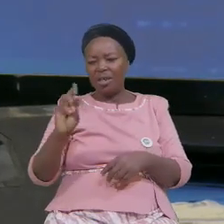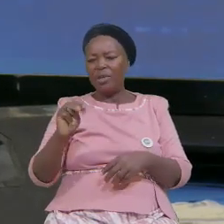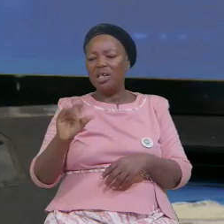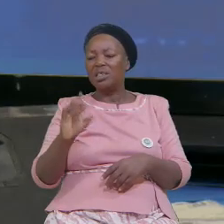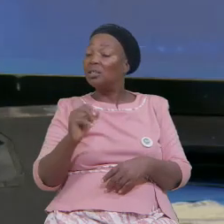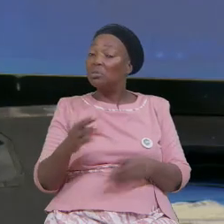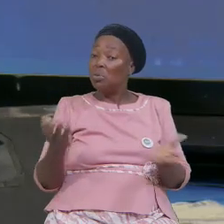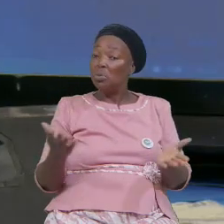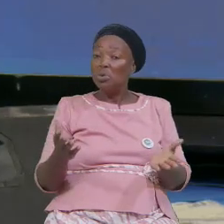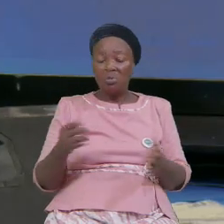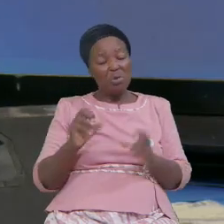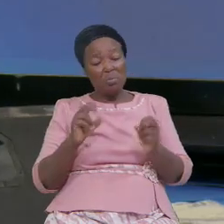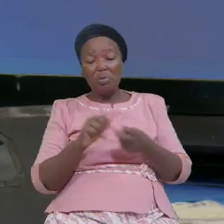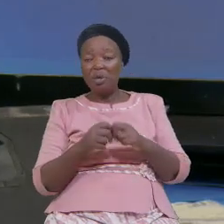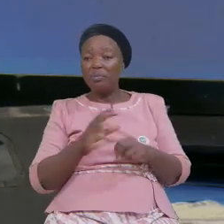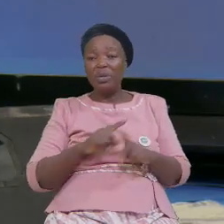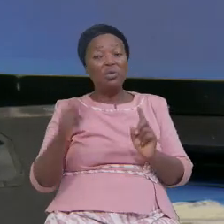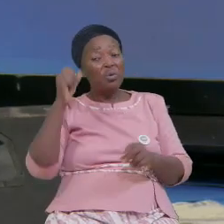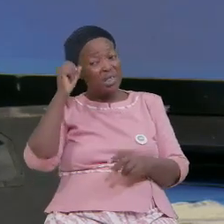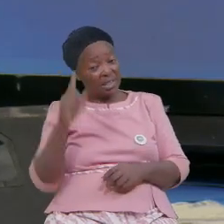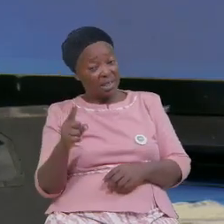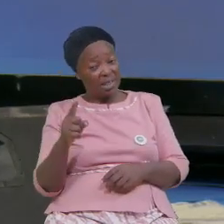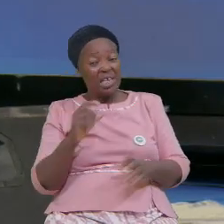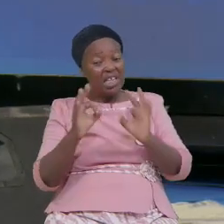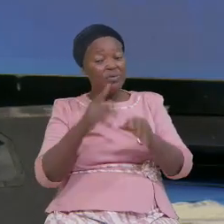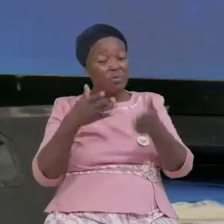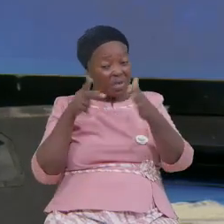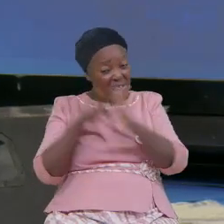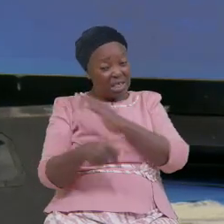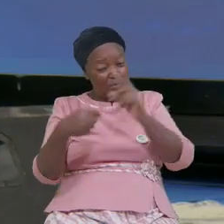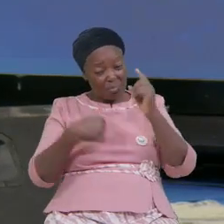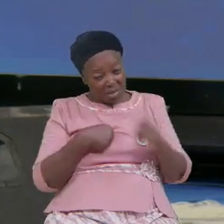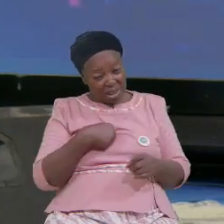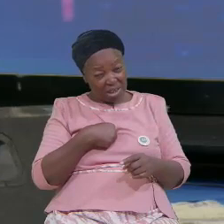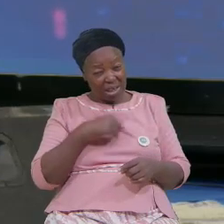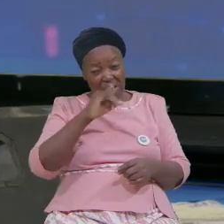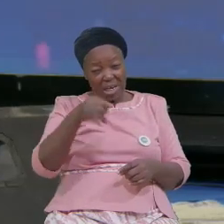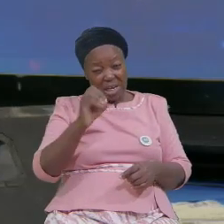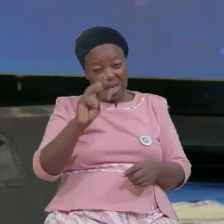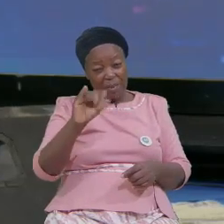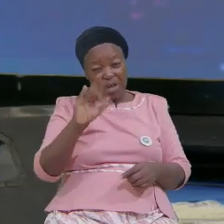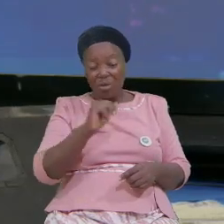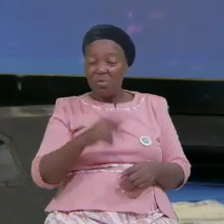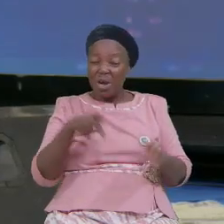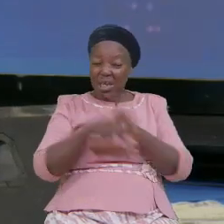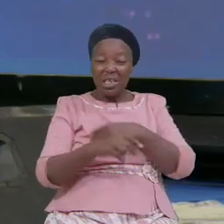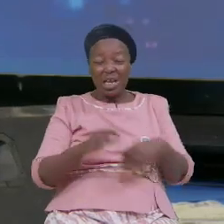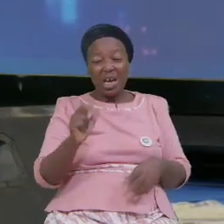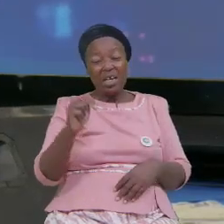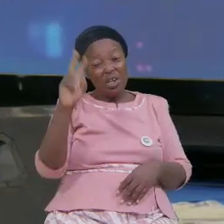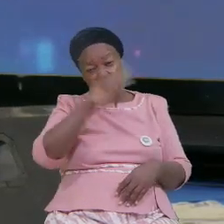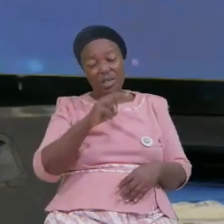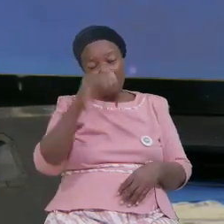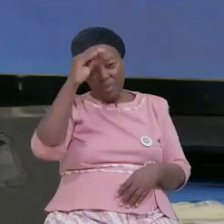but understand, if you kill me, you are killing an innocent man,